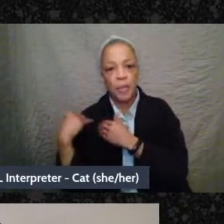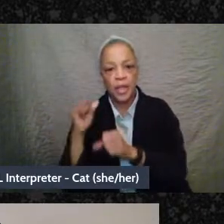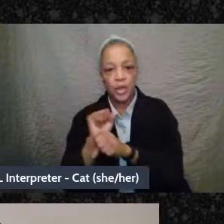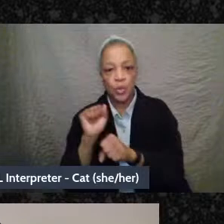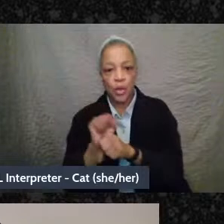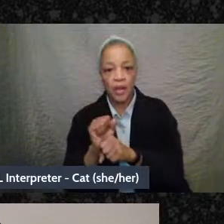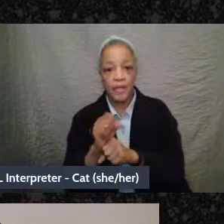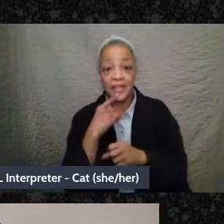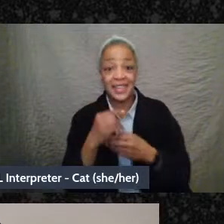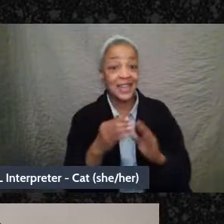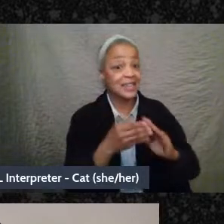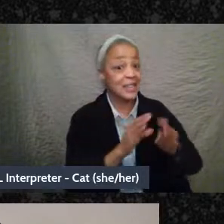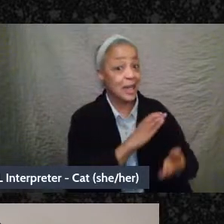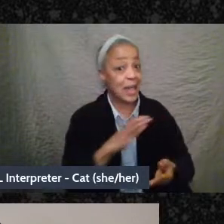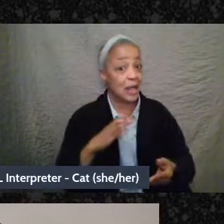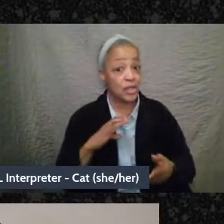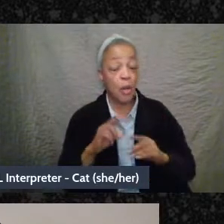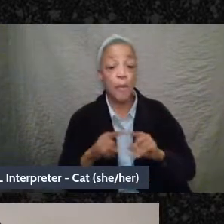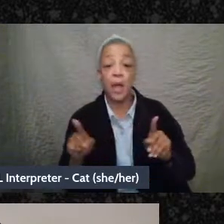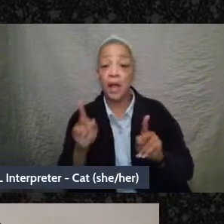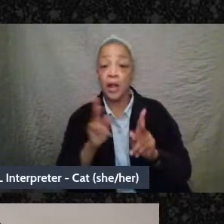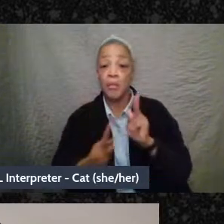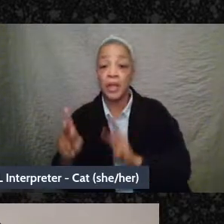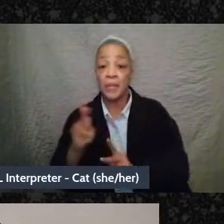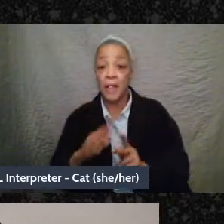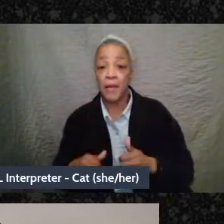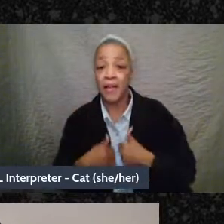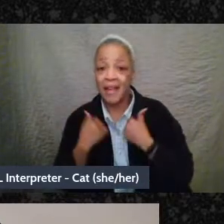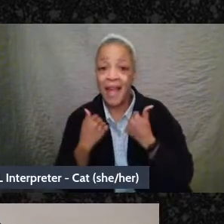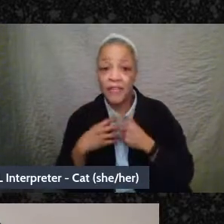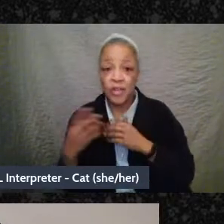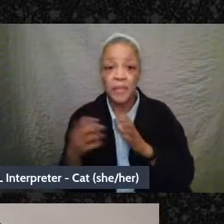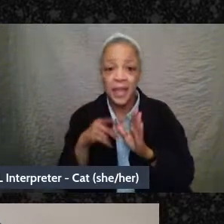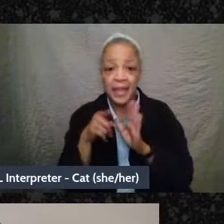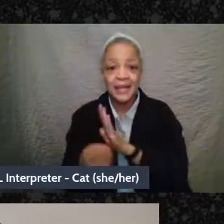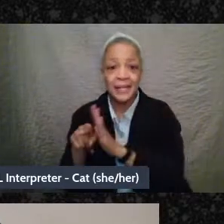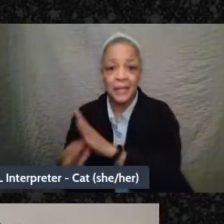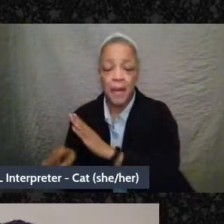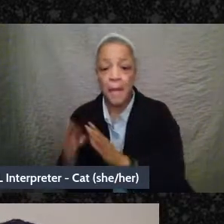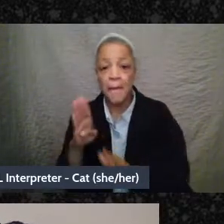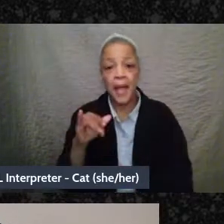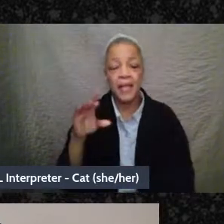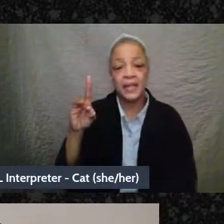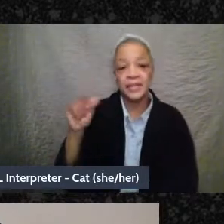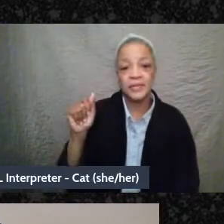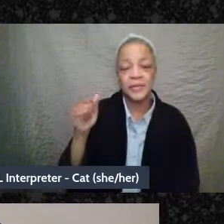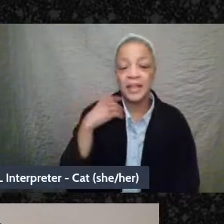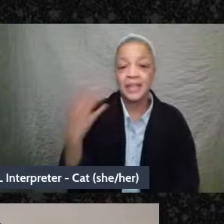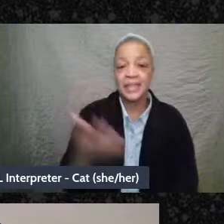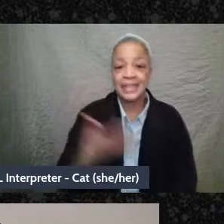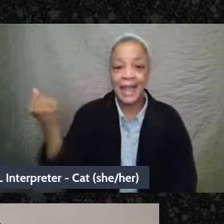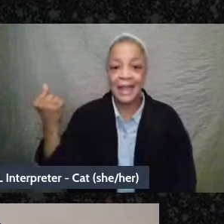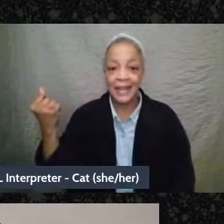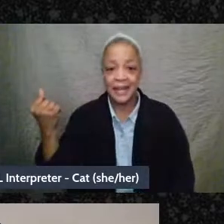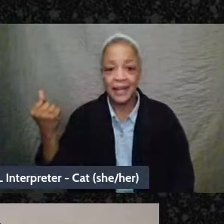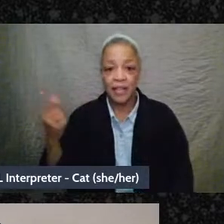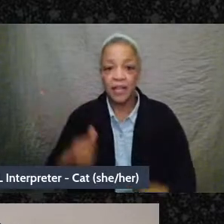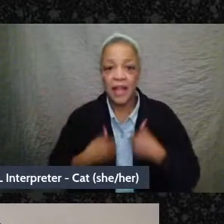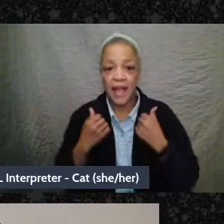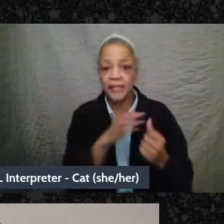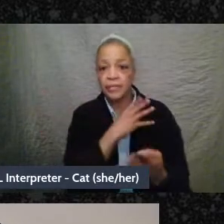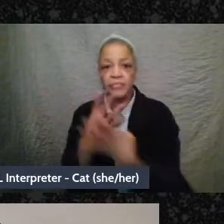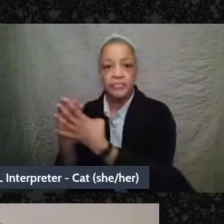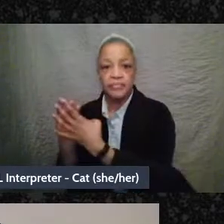city council, but our people are being like, literally their lives are being taken by the district attorney and the judges. And so we're having these